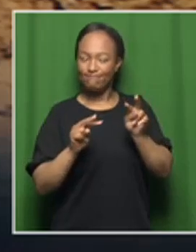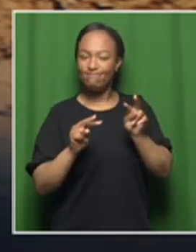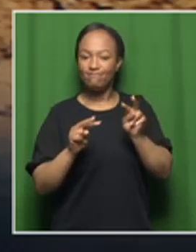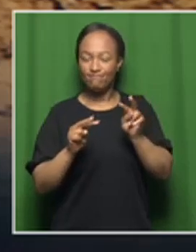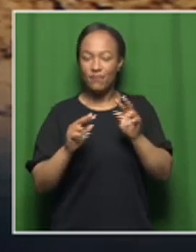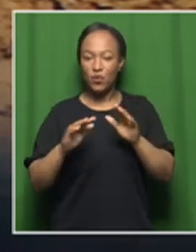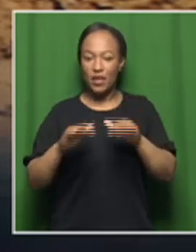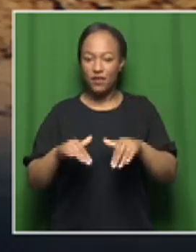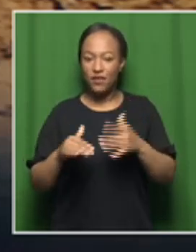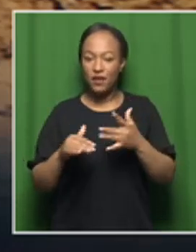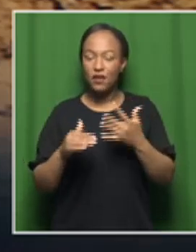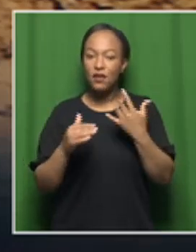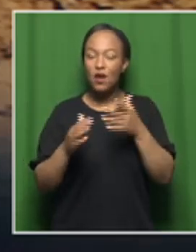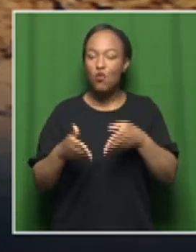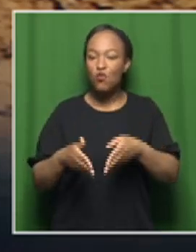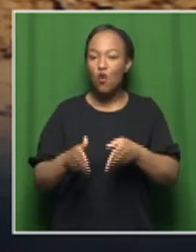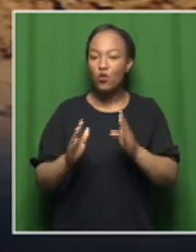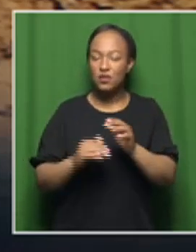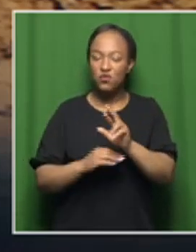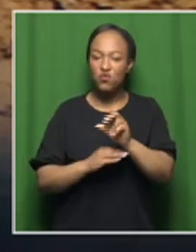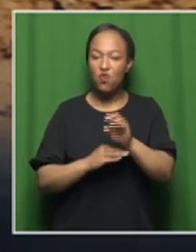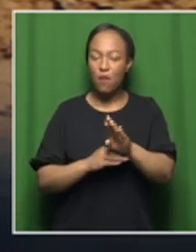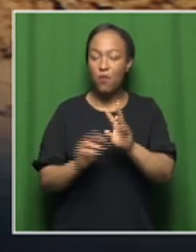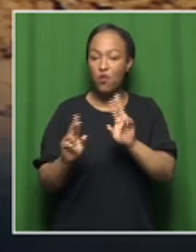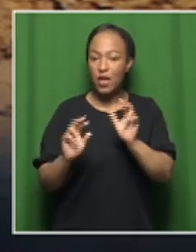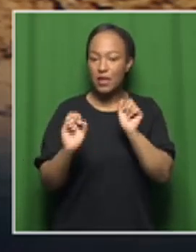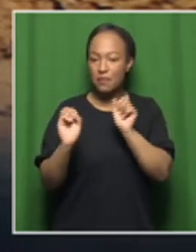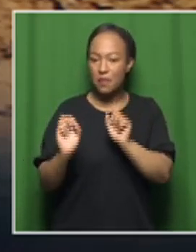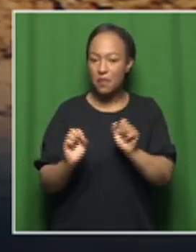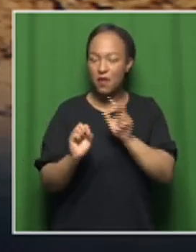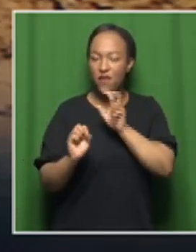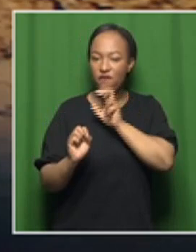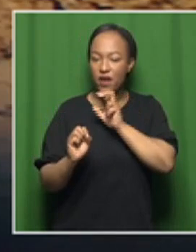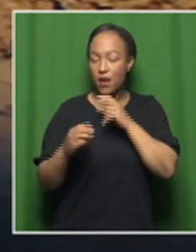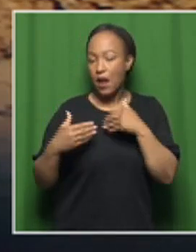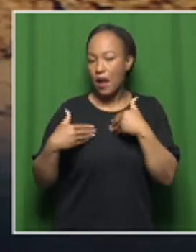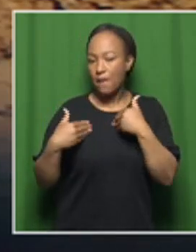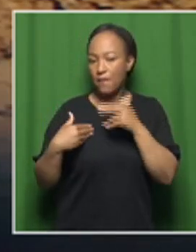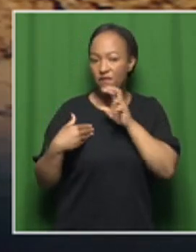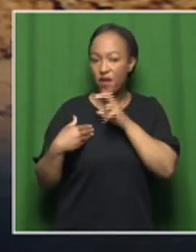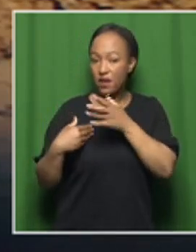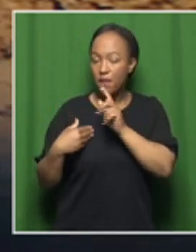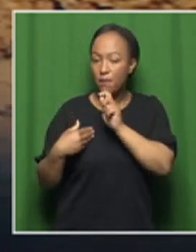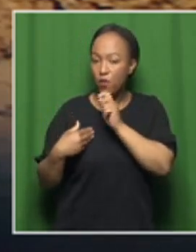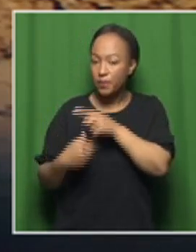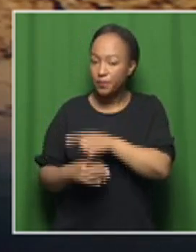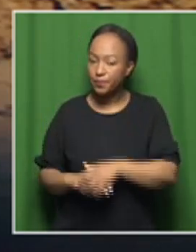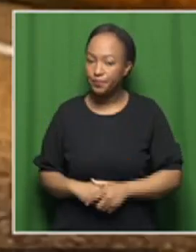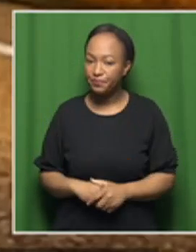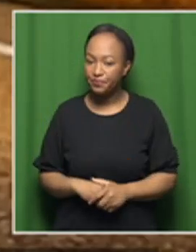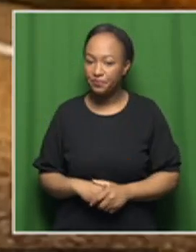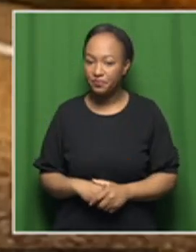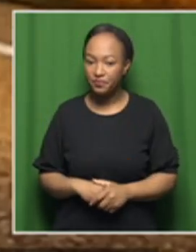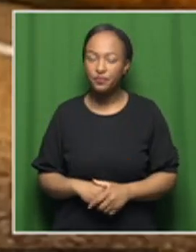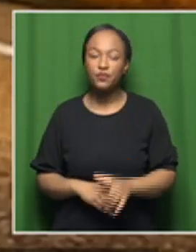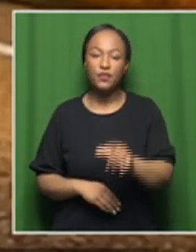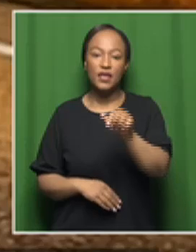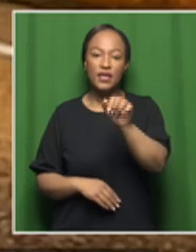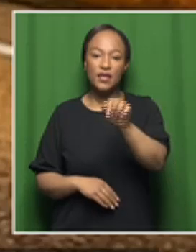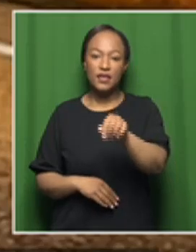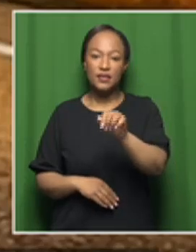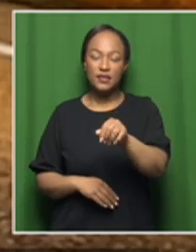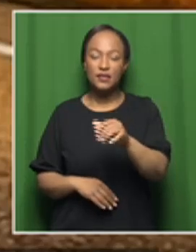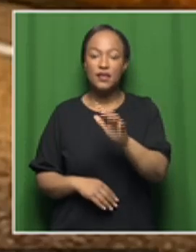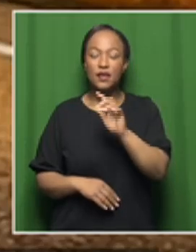And let's check in with the roads. Rob Byrne is standing by. Rob, it's Friday. Happy Friday, and good morning to you. Yeah, thanks very much, Leanne.